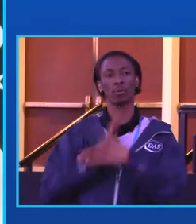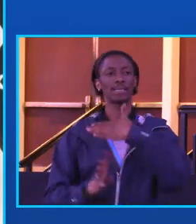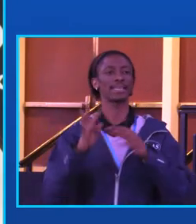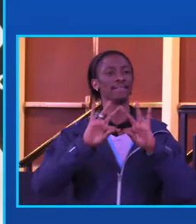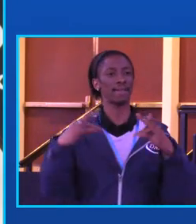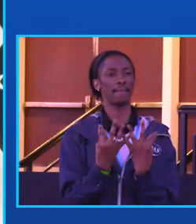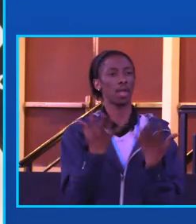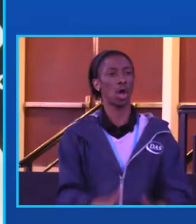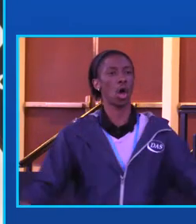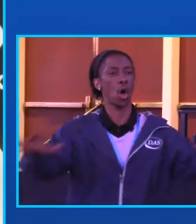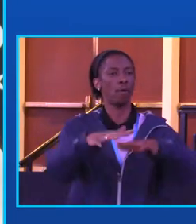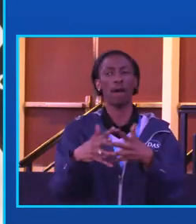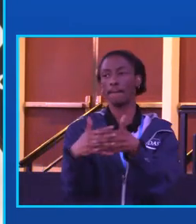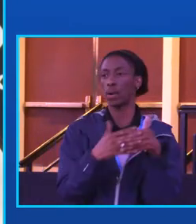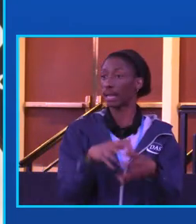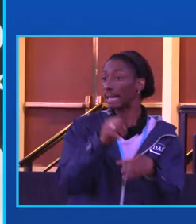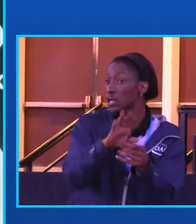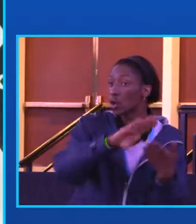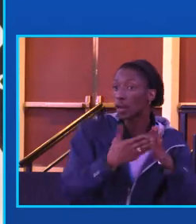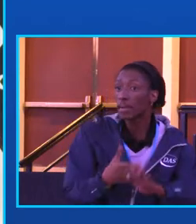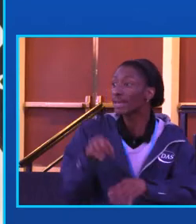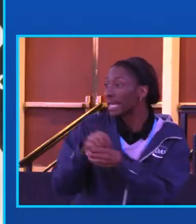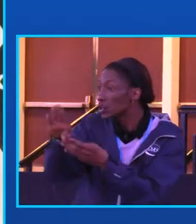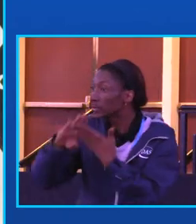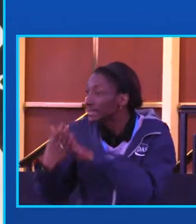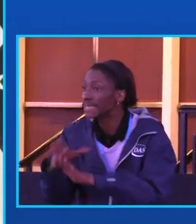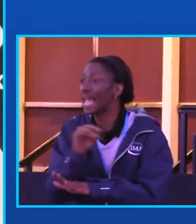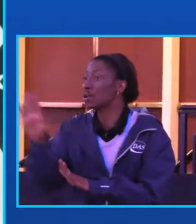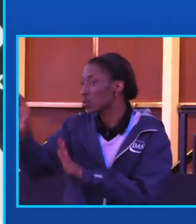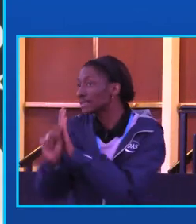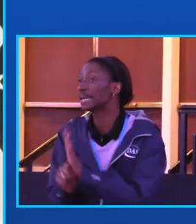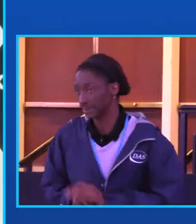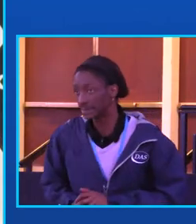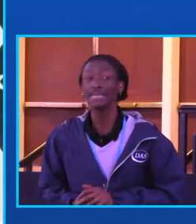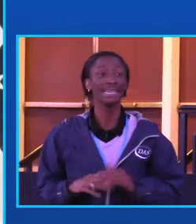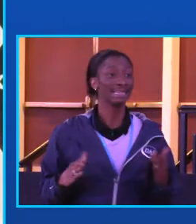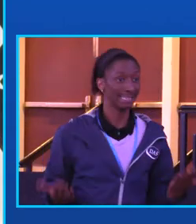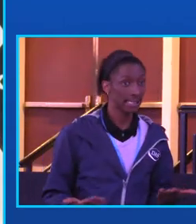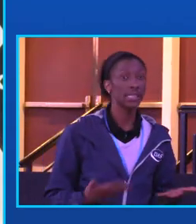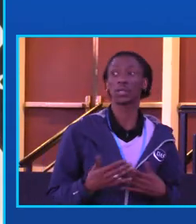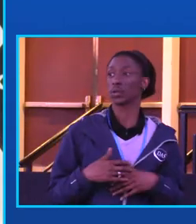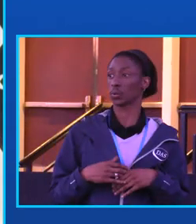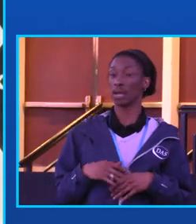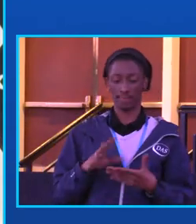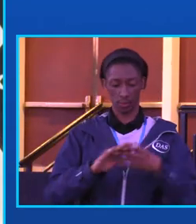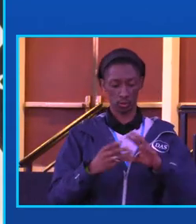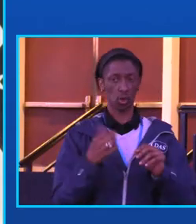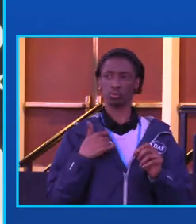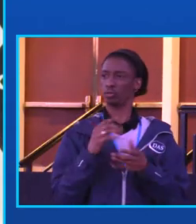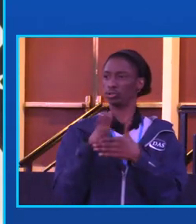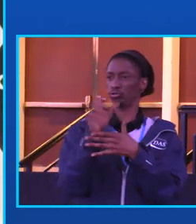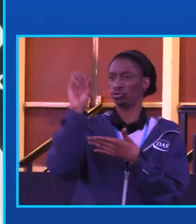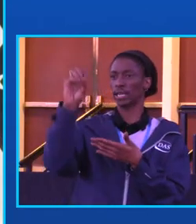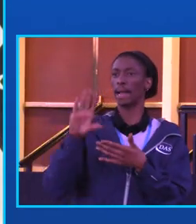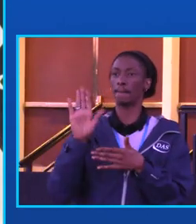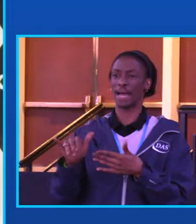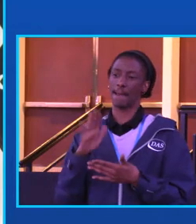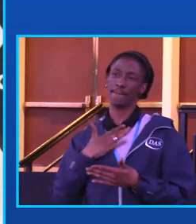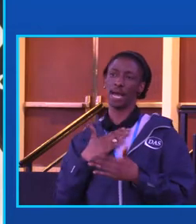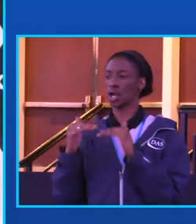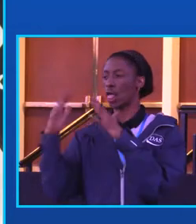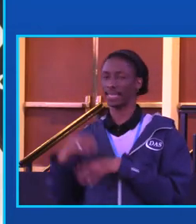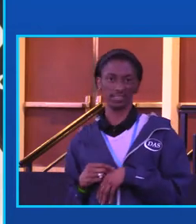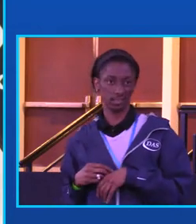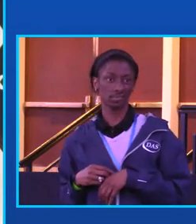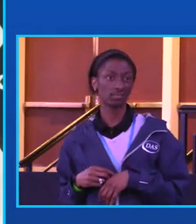the country, in your communities, in your cities, and in your states, here in the stories that were shared by my colleagues in